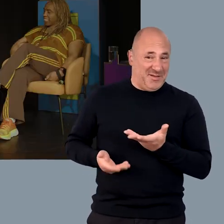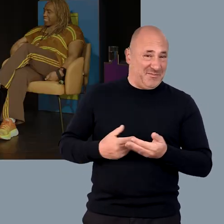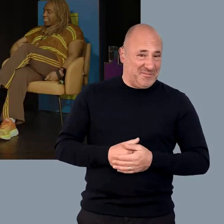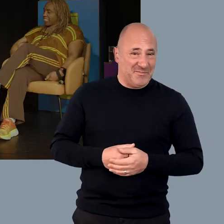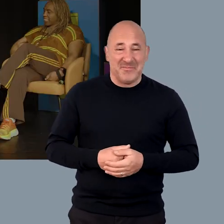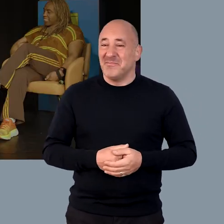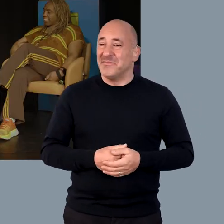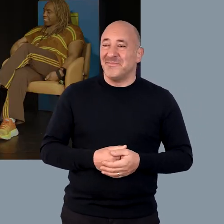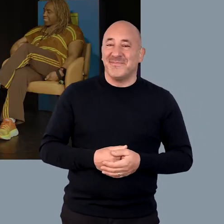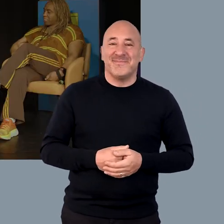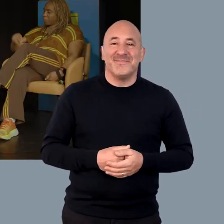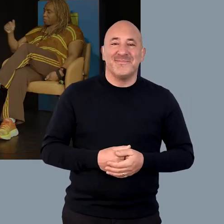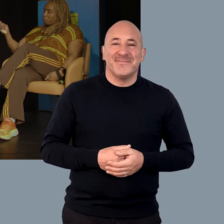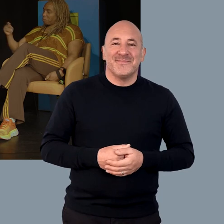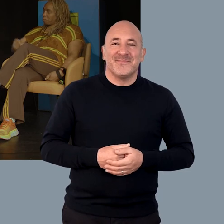trousers. Look at those.